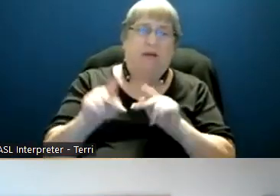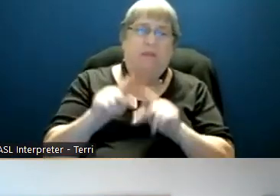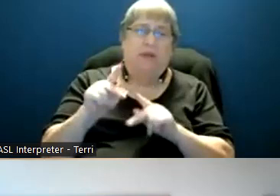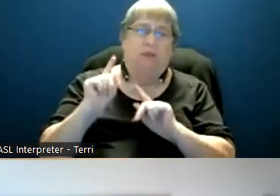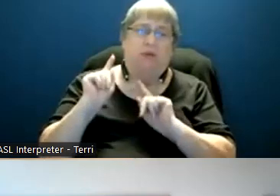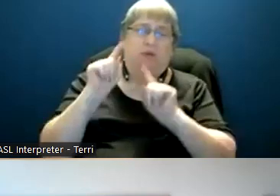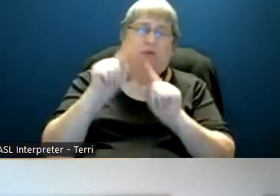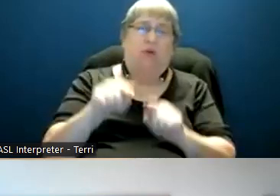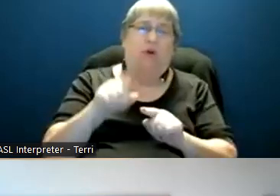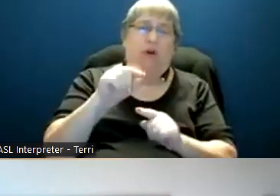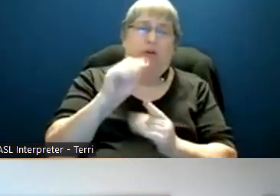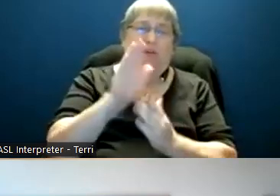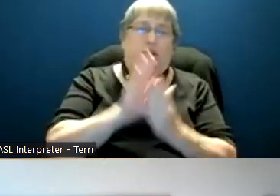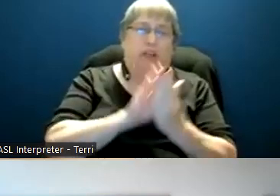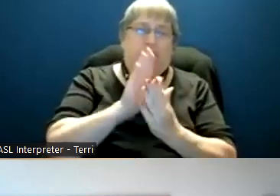in-person trainings.